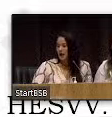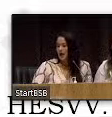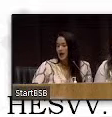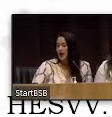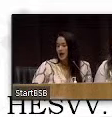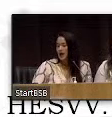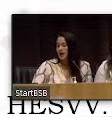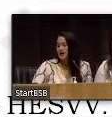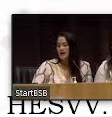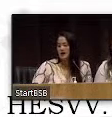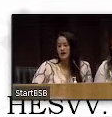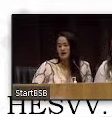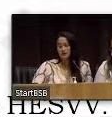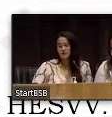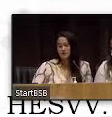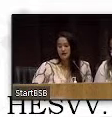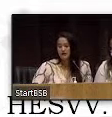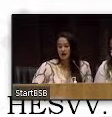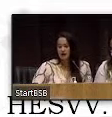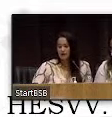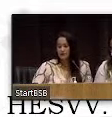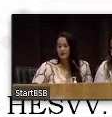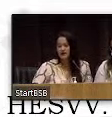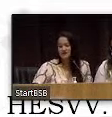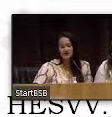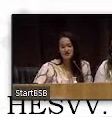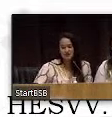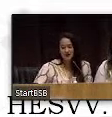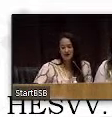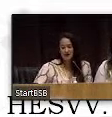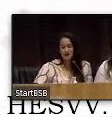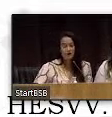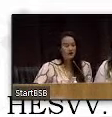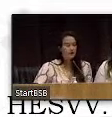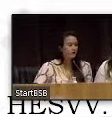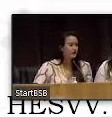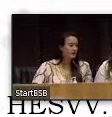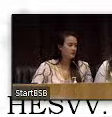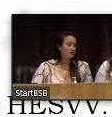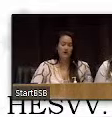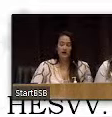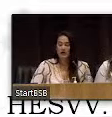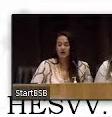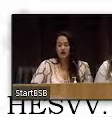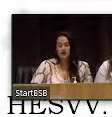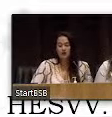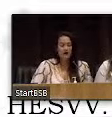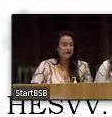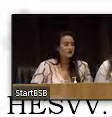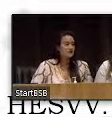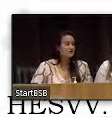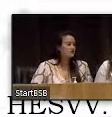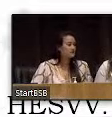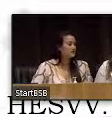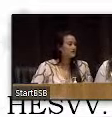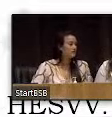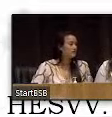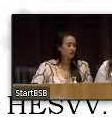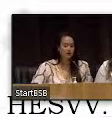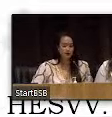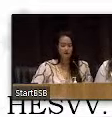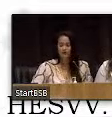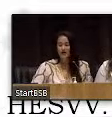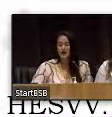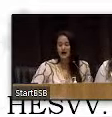oxygen and for COVID-19 patients. We observed that the age rate of largest